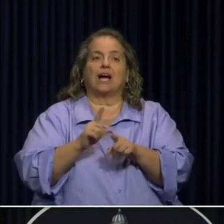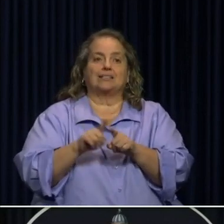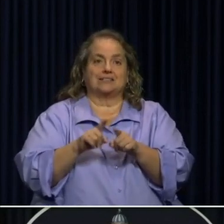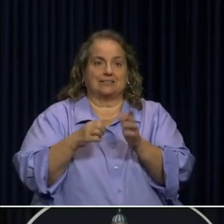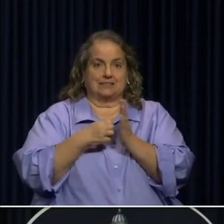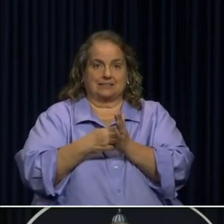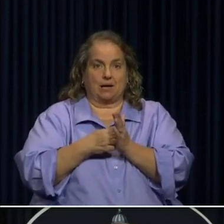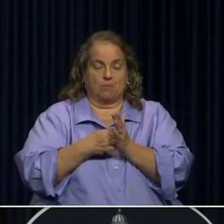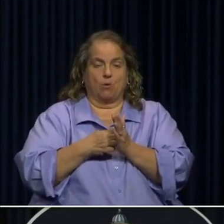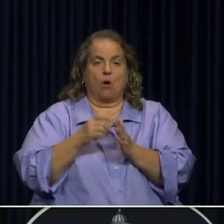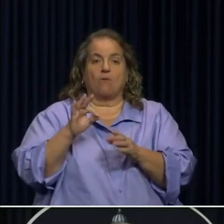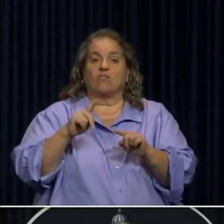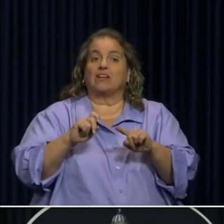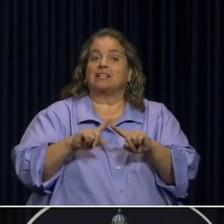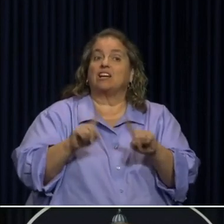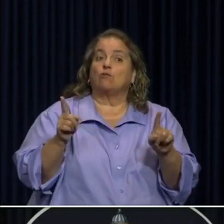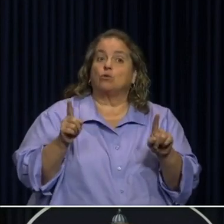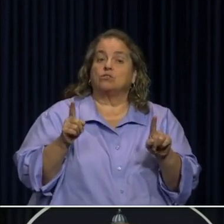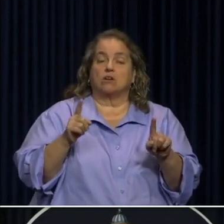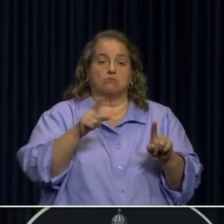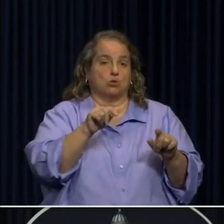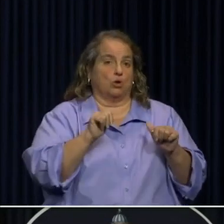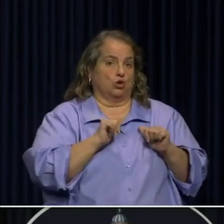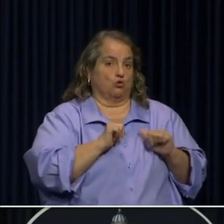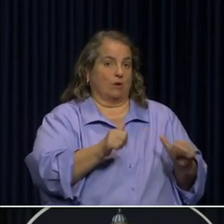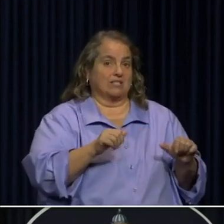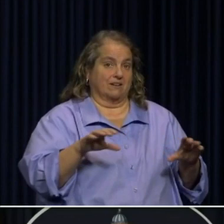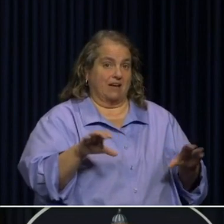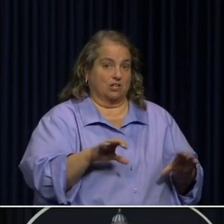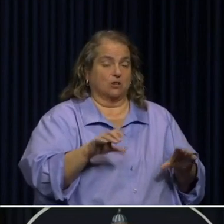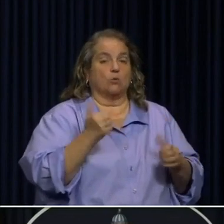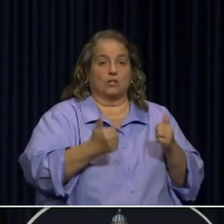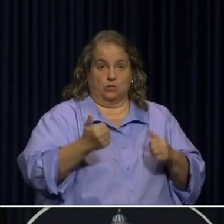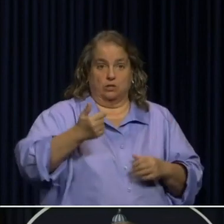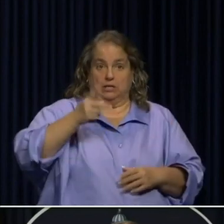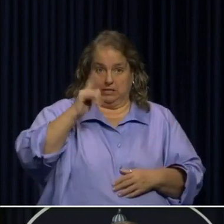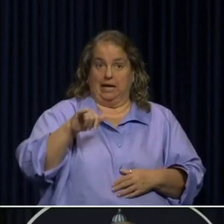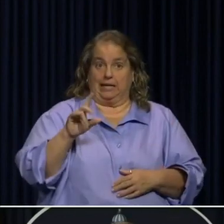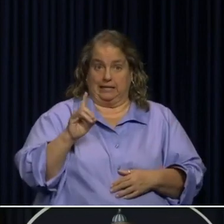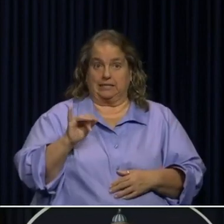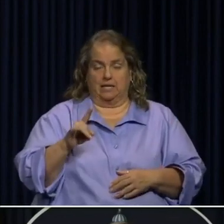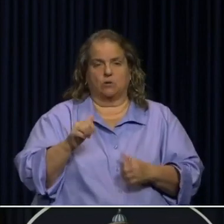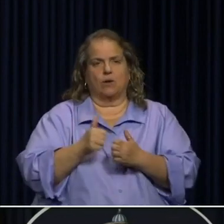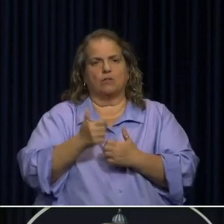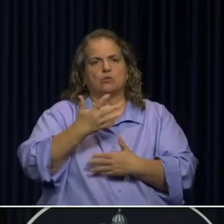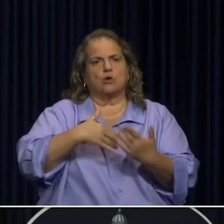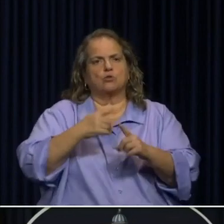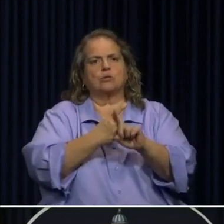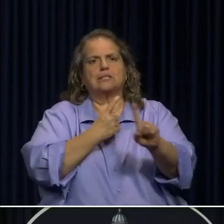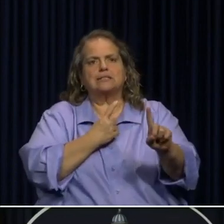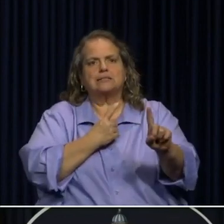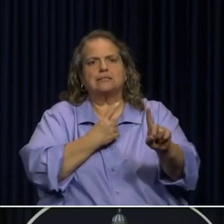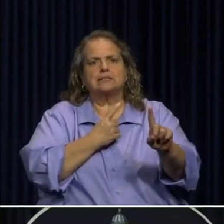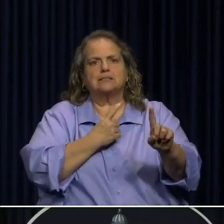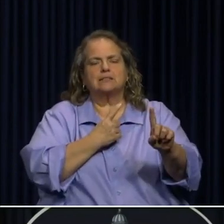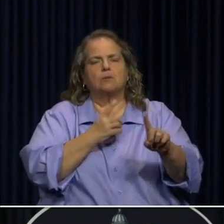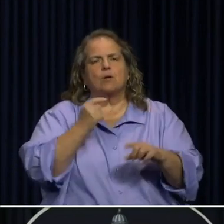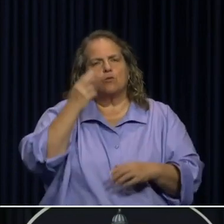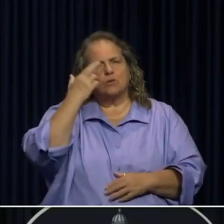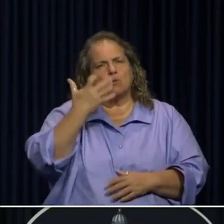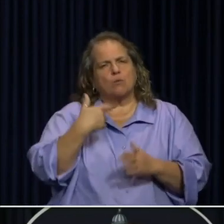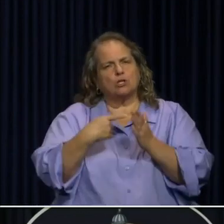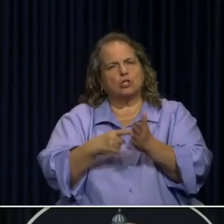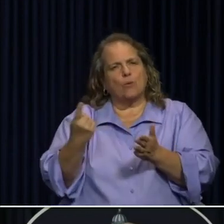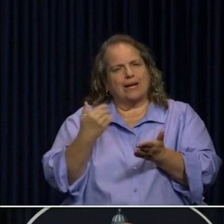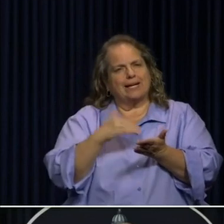example of the difference in taking aggressive action, which we did, and social distancing, which we have. But the reason I wanted to show